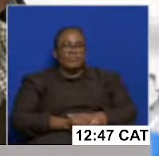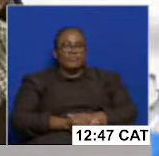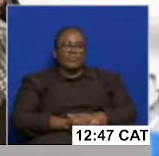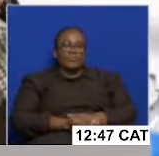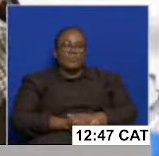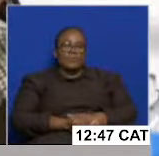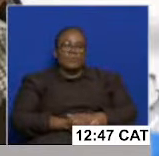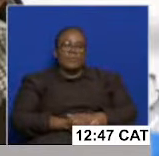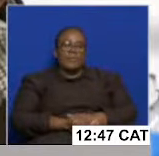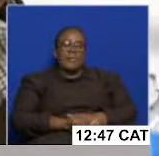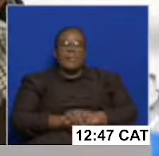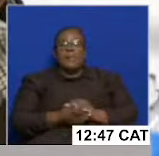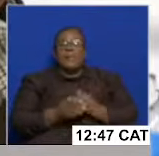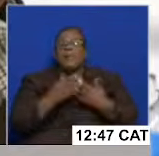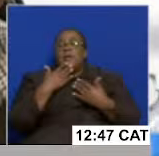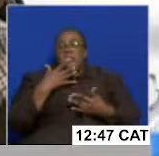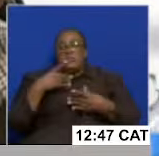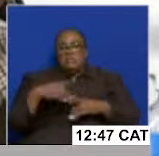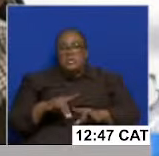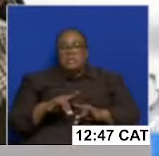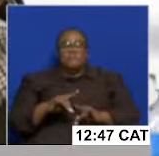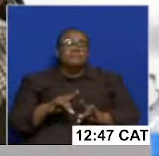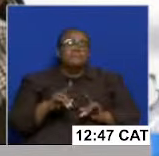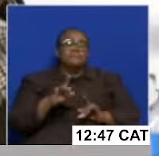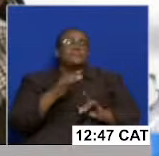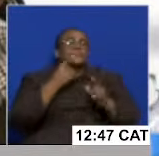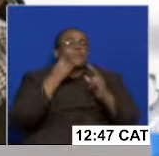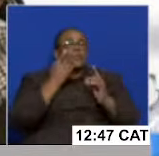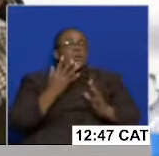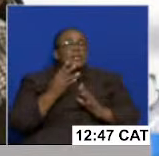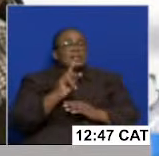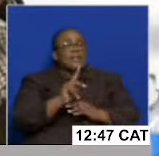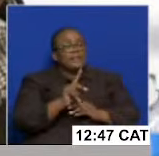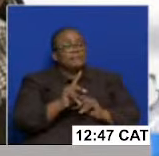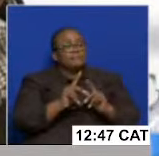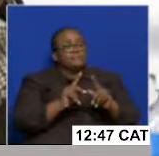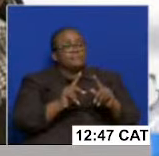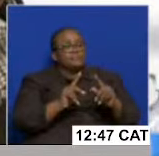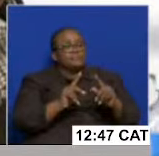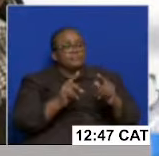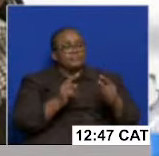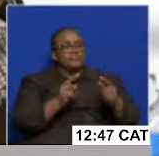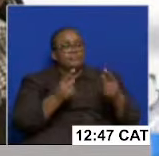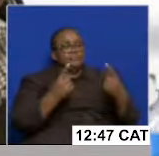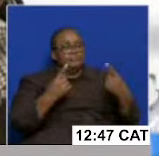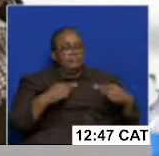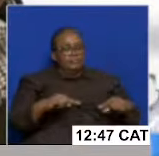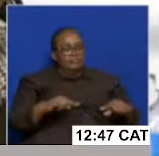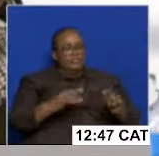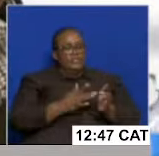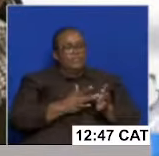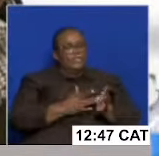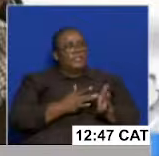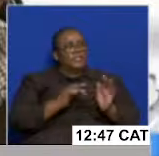Witness K, can I ask you to go to the bottom half of page 7?